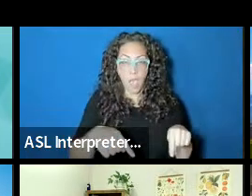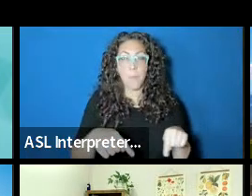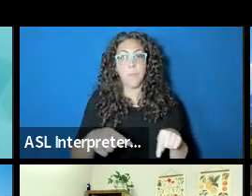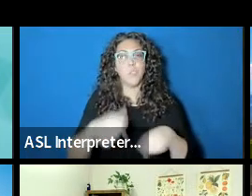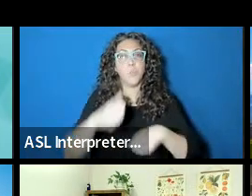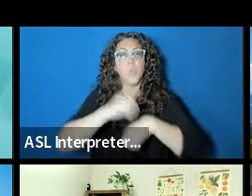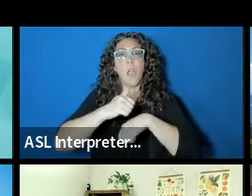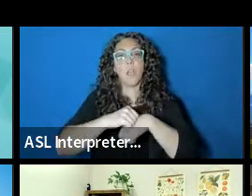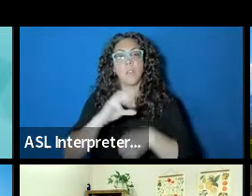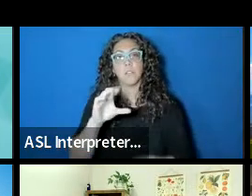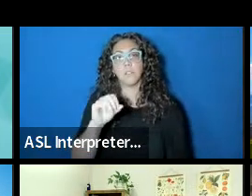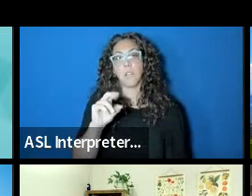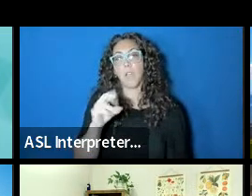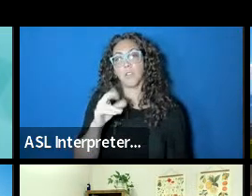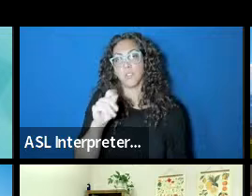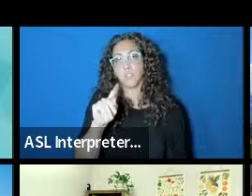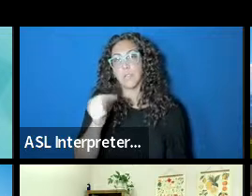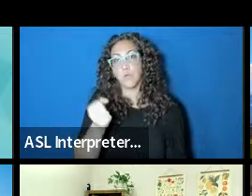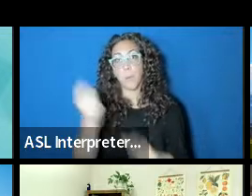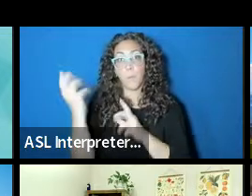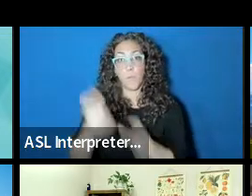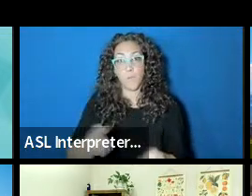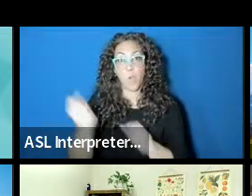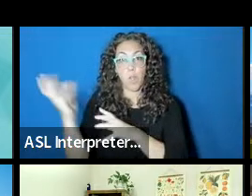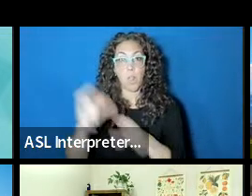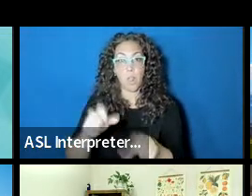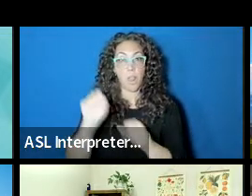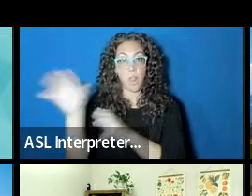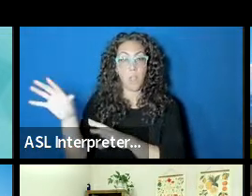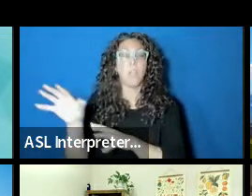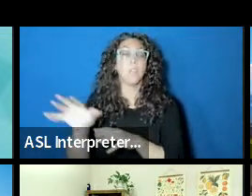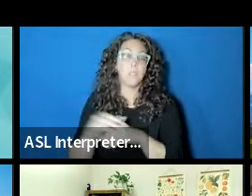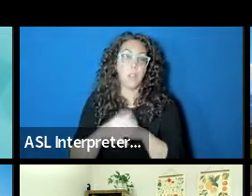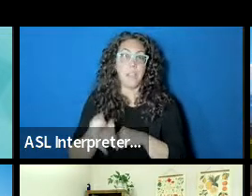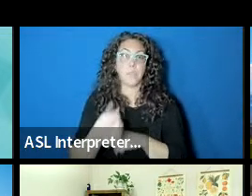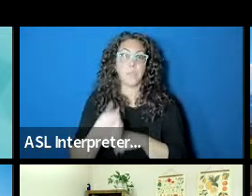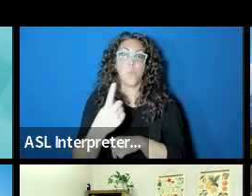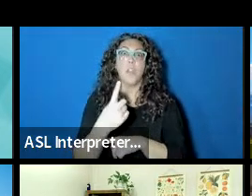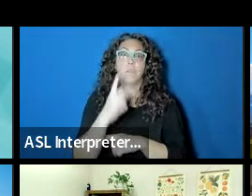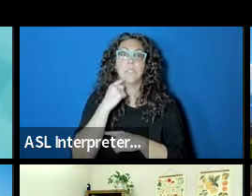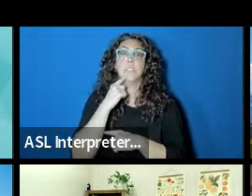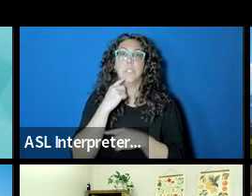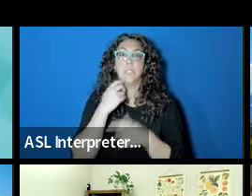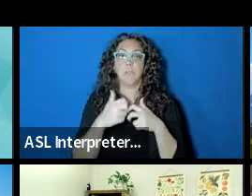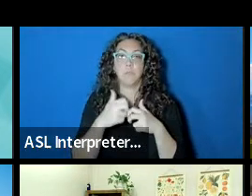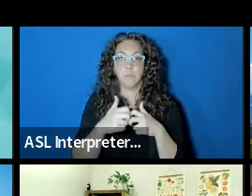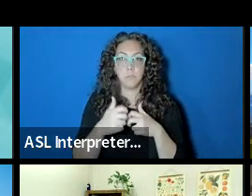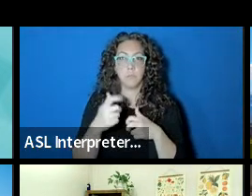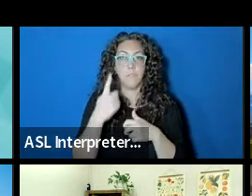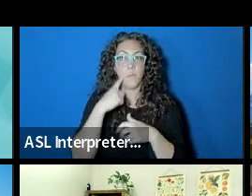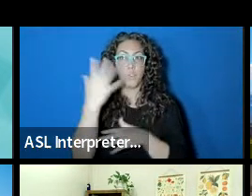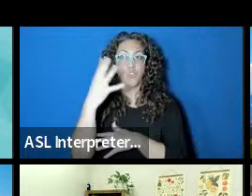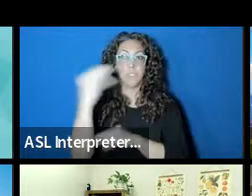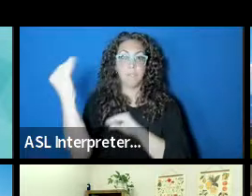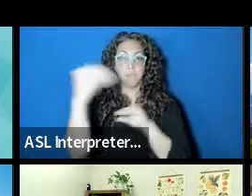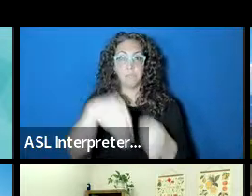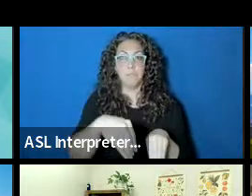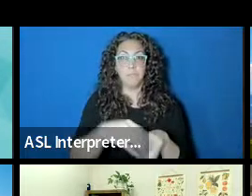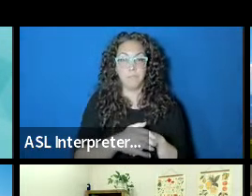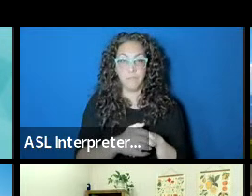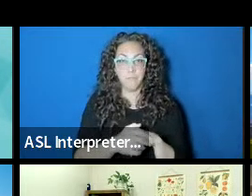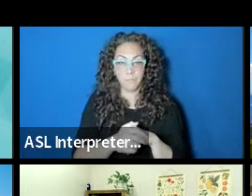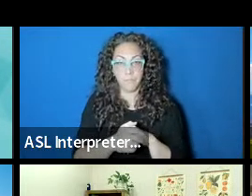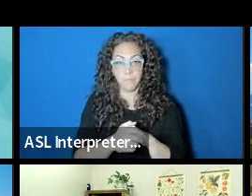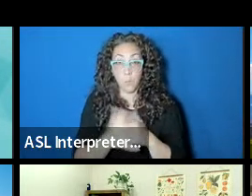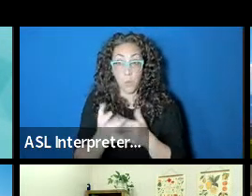concrete removal. And essentially, this is like one of the most critical issues to getting trees in the most impacted environmental